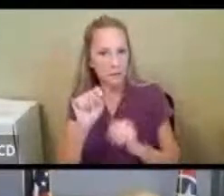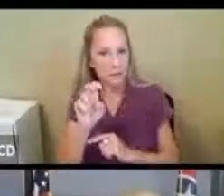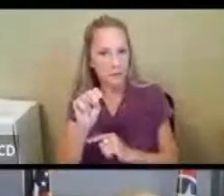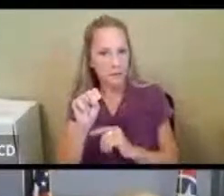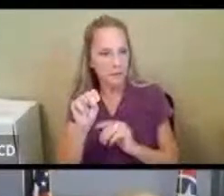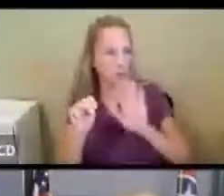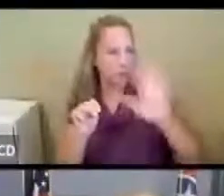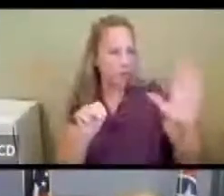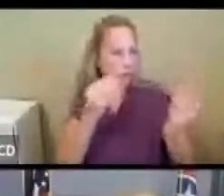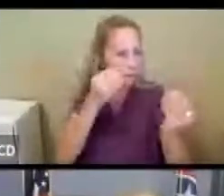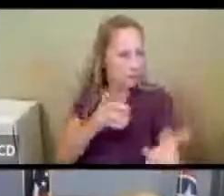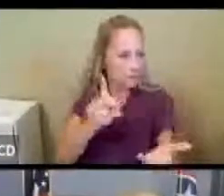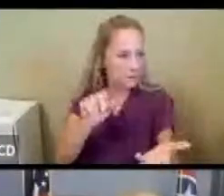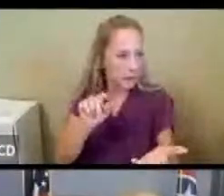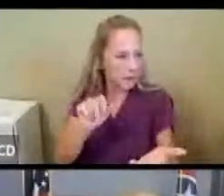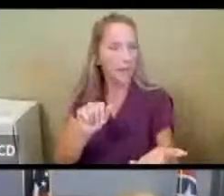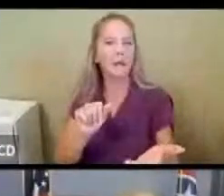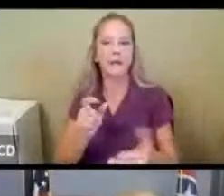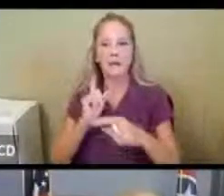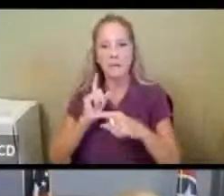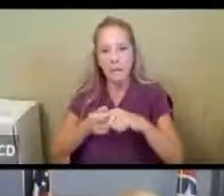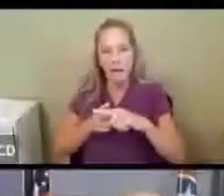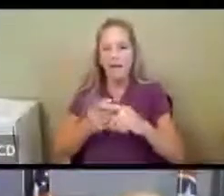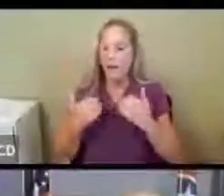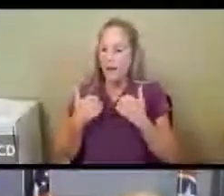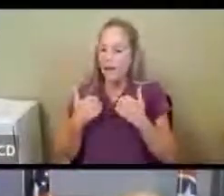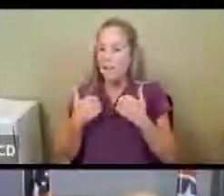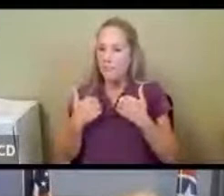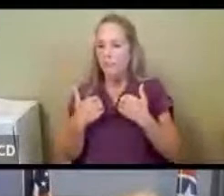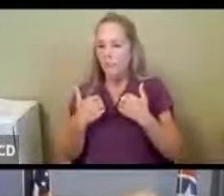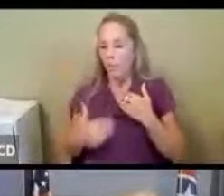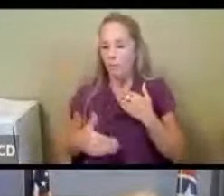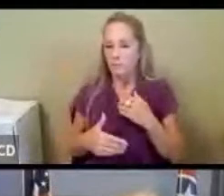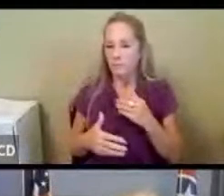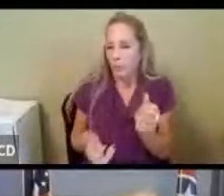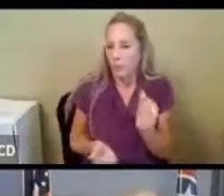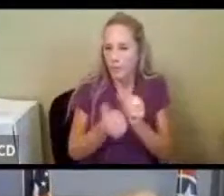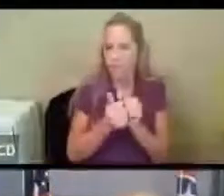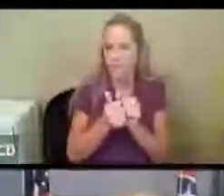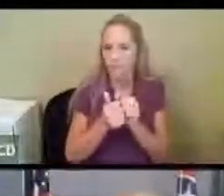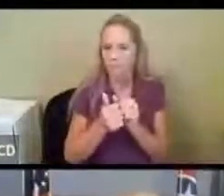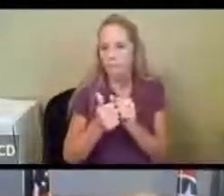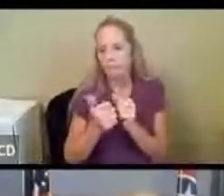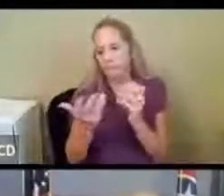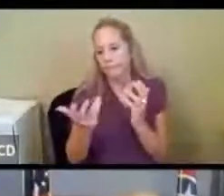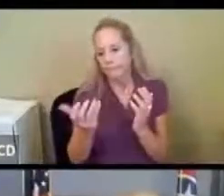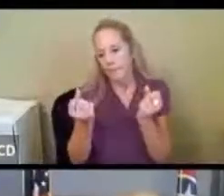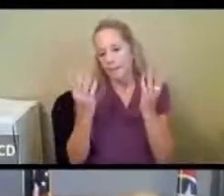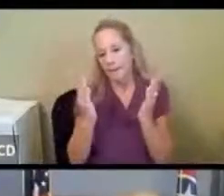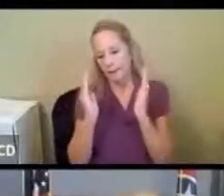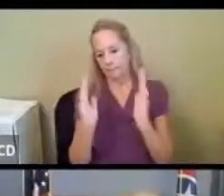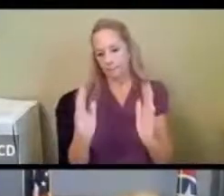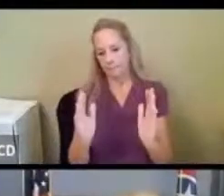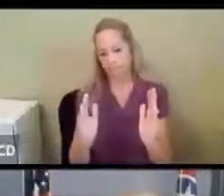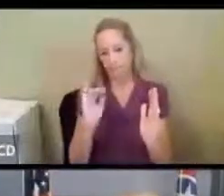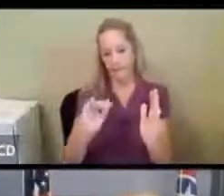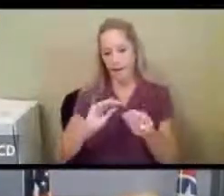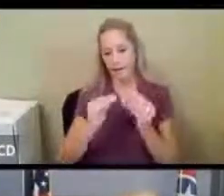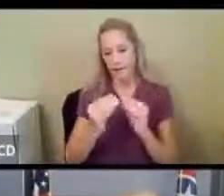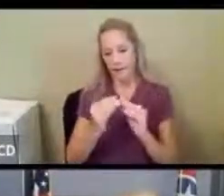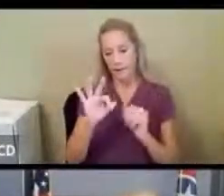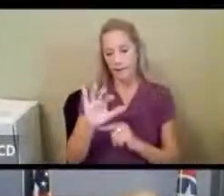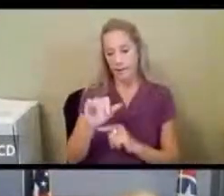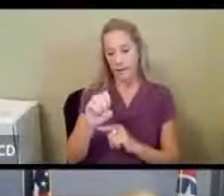plus adding, that you would have less than X number of cases a day in addition to other